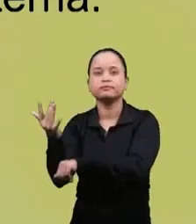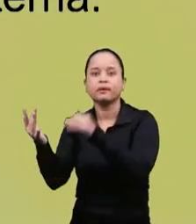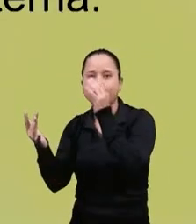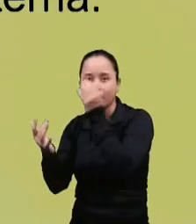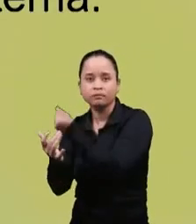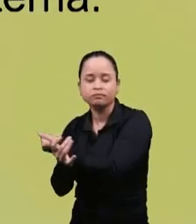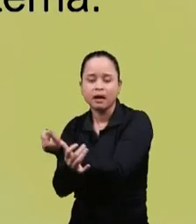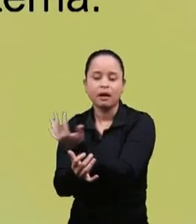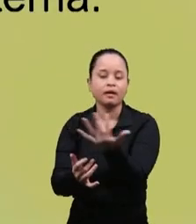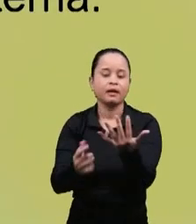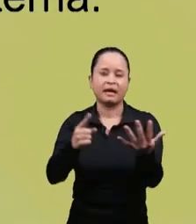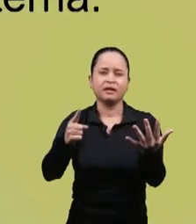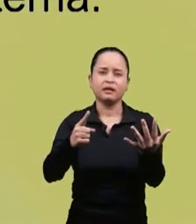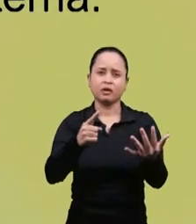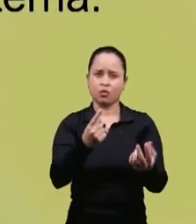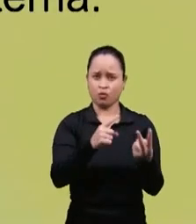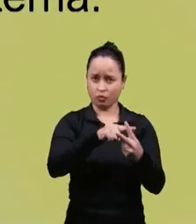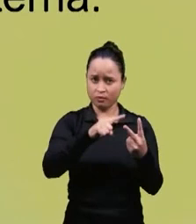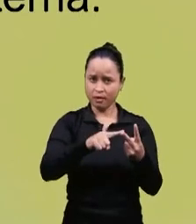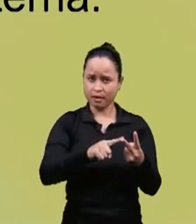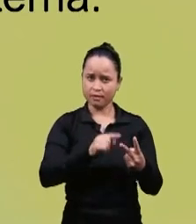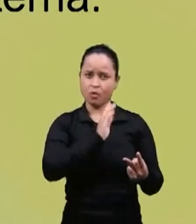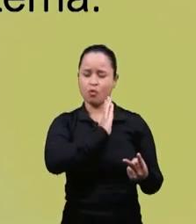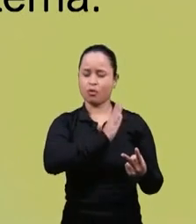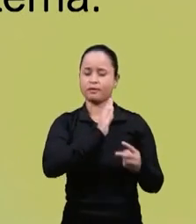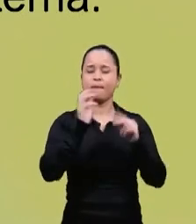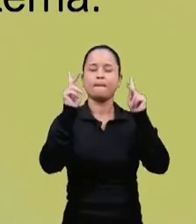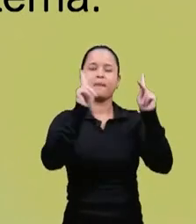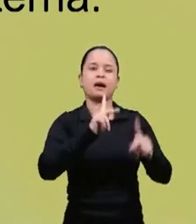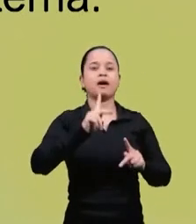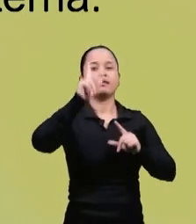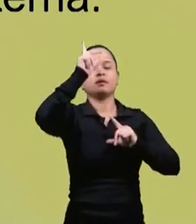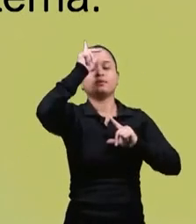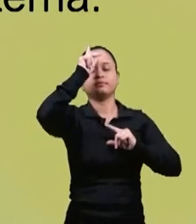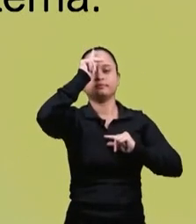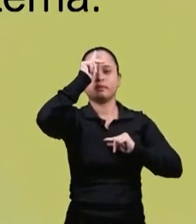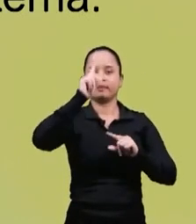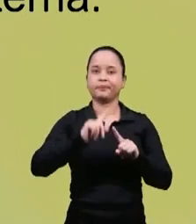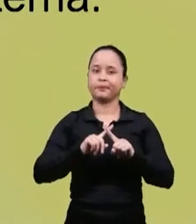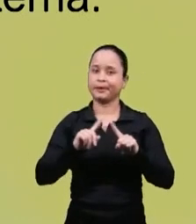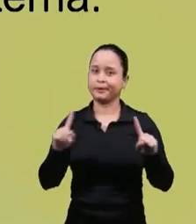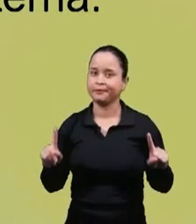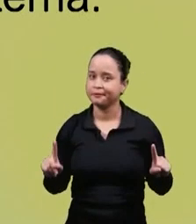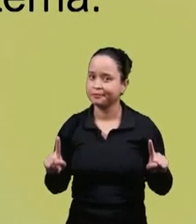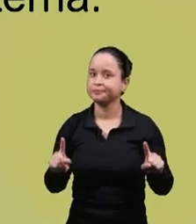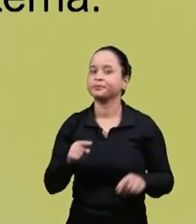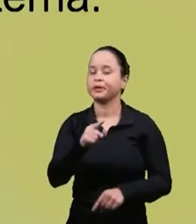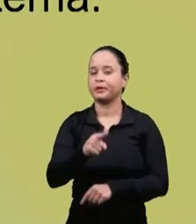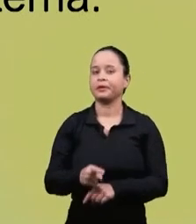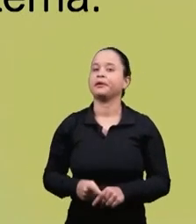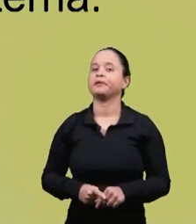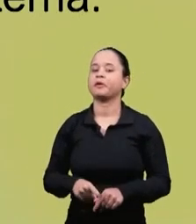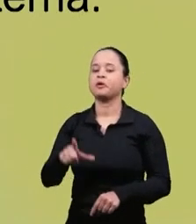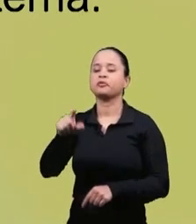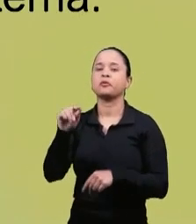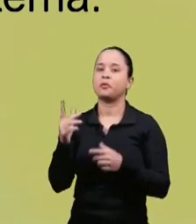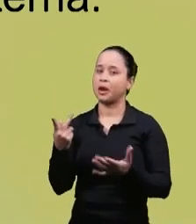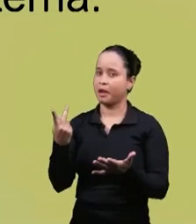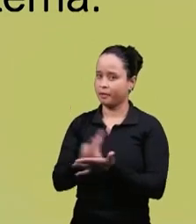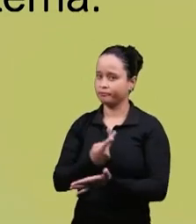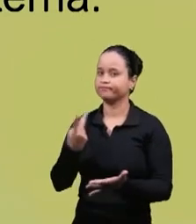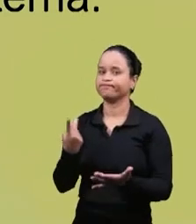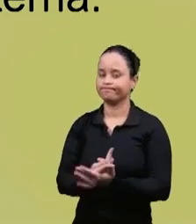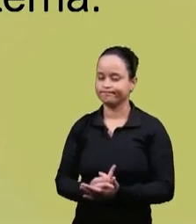were in peace, but they made the wrong choice. They chose to disobey and